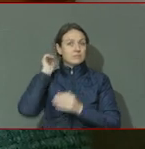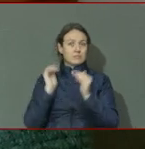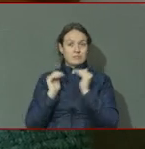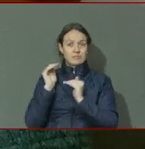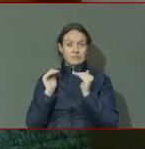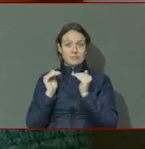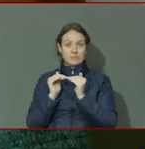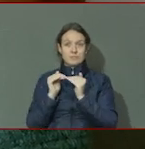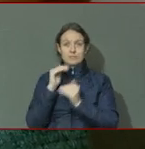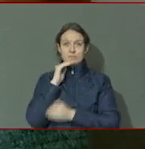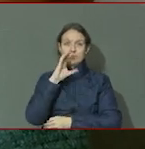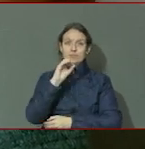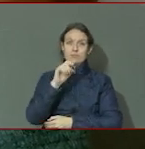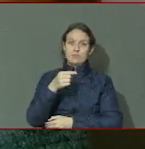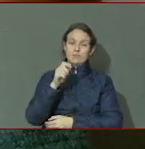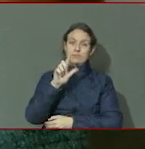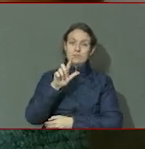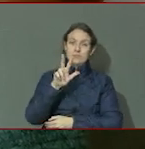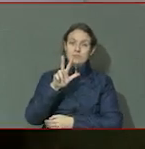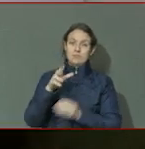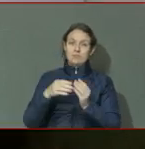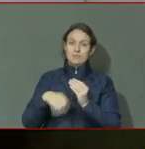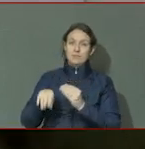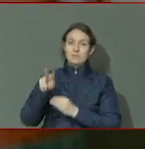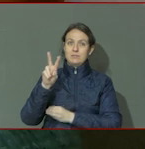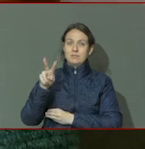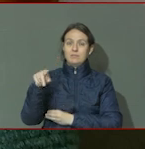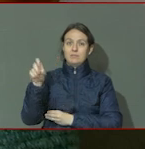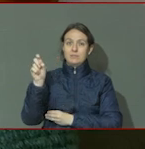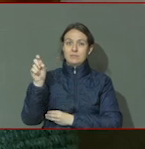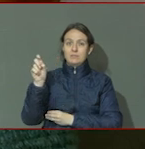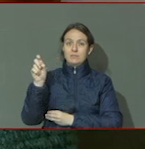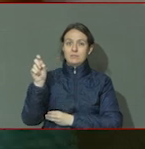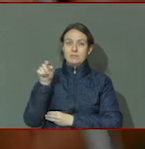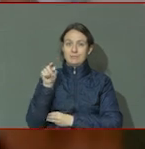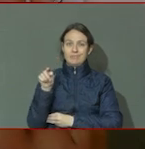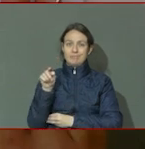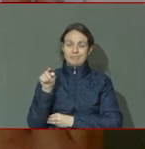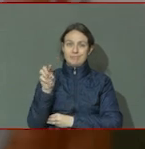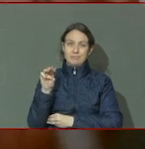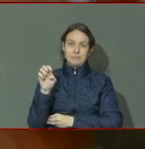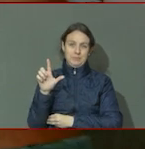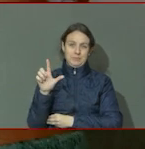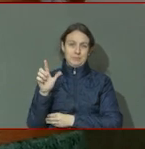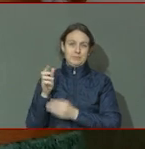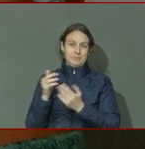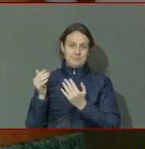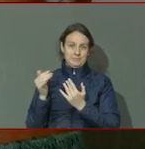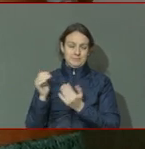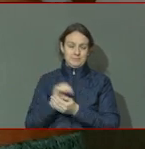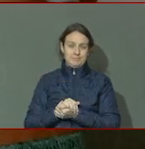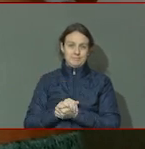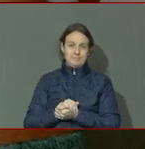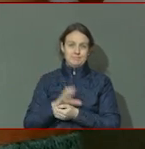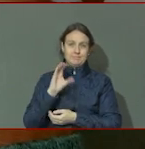it's 0,78 minus 2x. That is my amount of mole. So it's